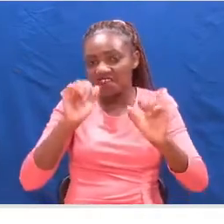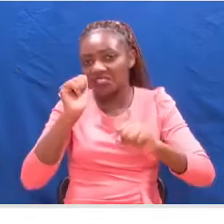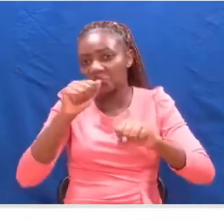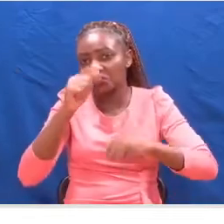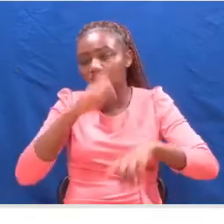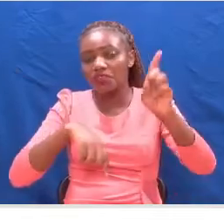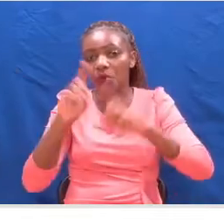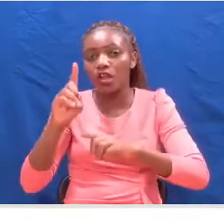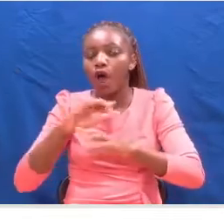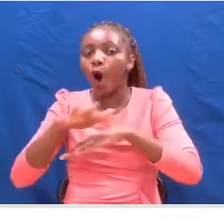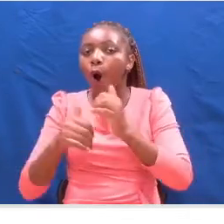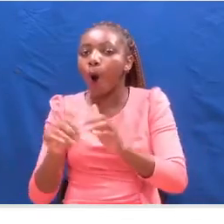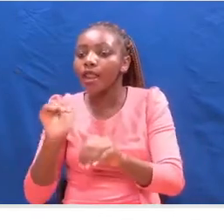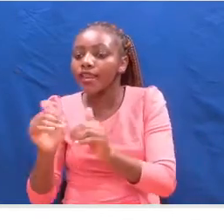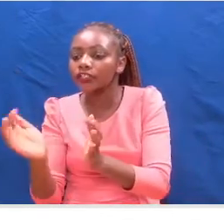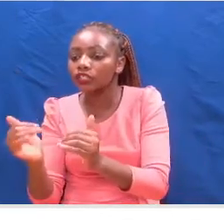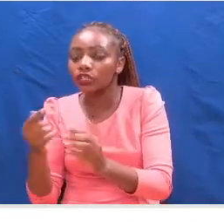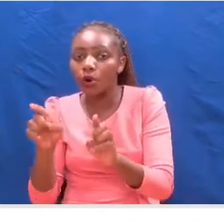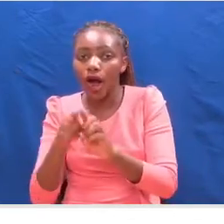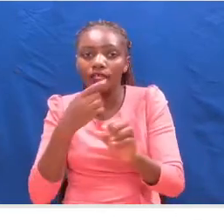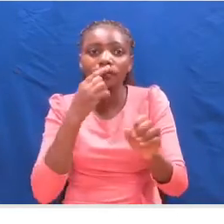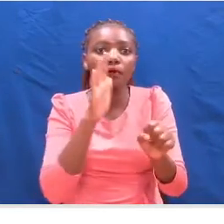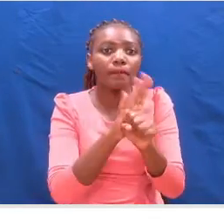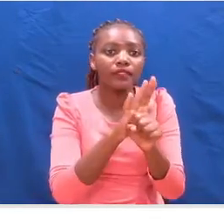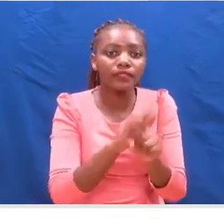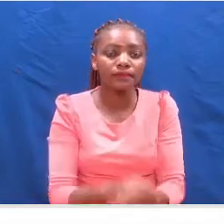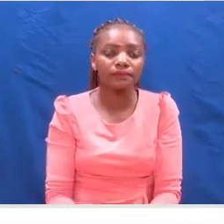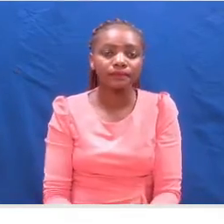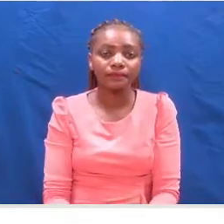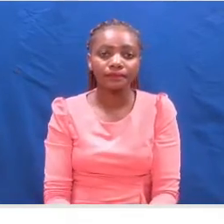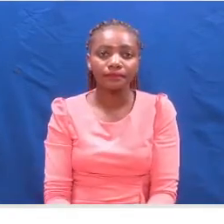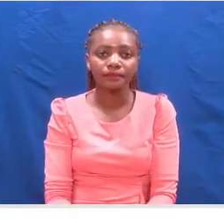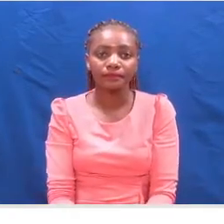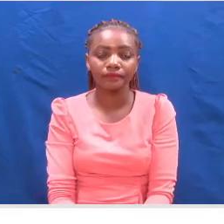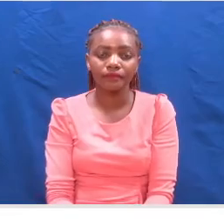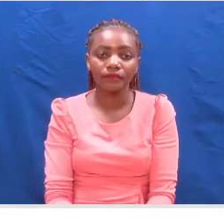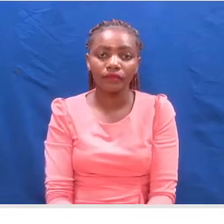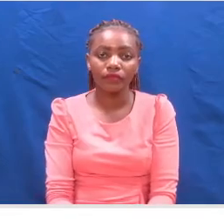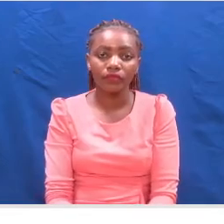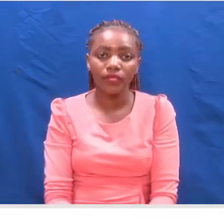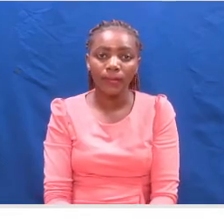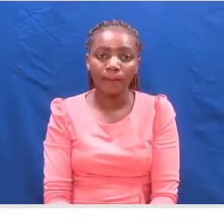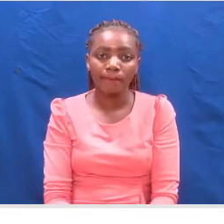the by-elections as promised. Elizabeth Mutuku, TV 47 UDA headquarters, Nairobi.